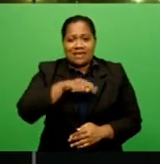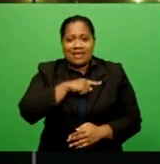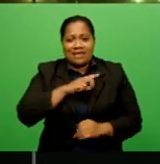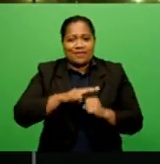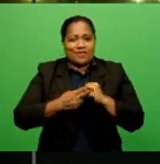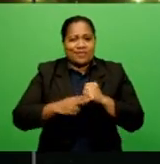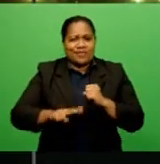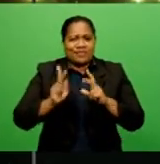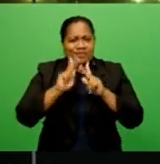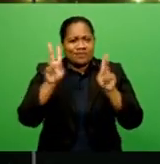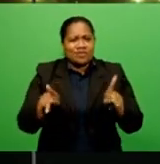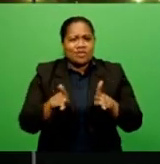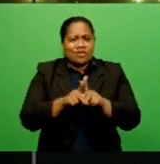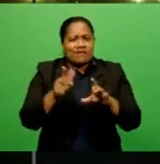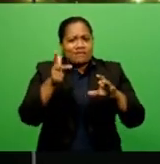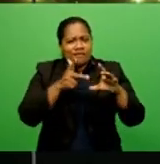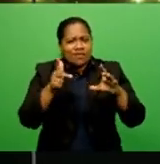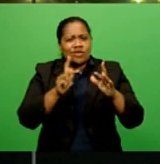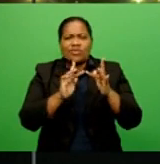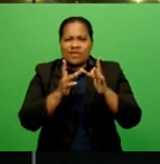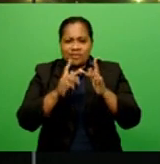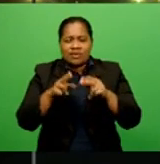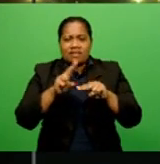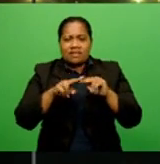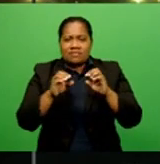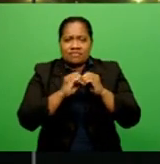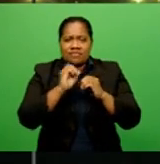newsworthy pictures and videos on email